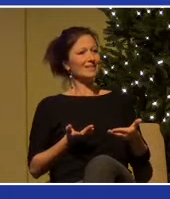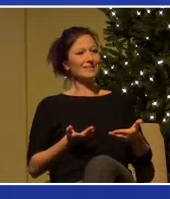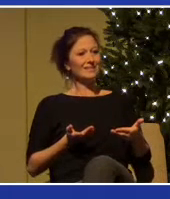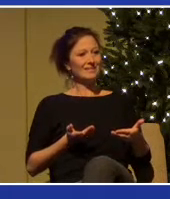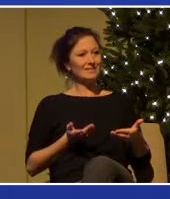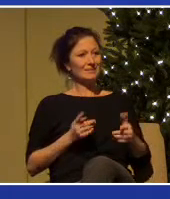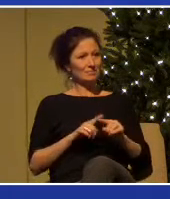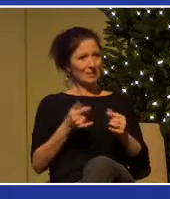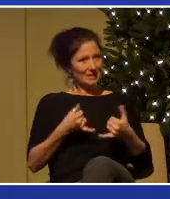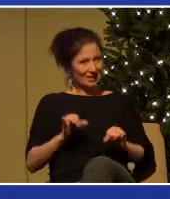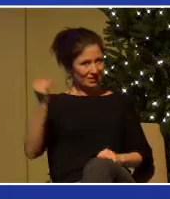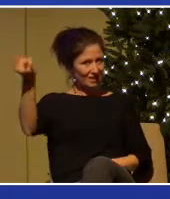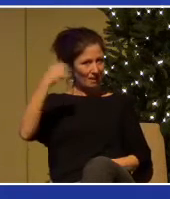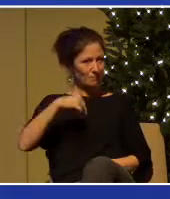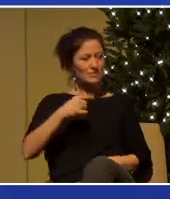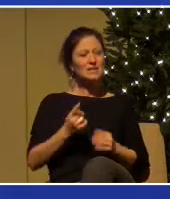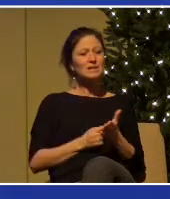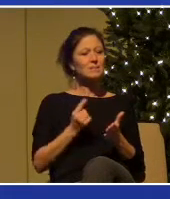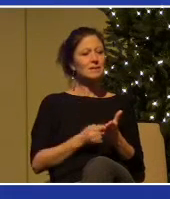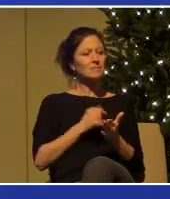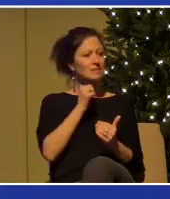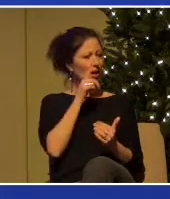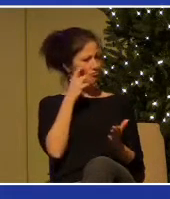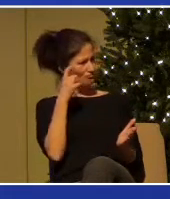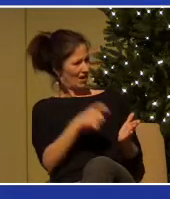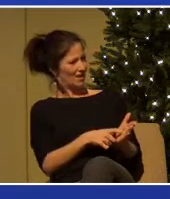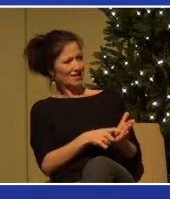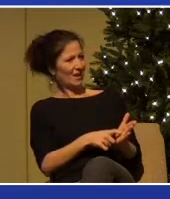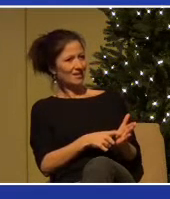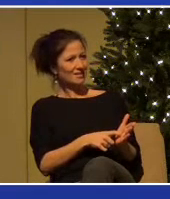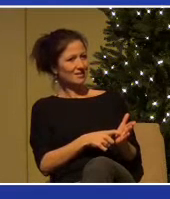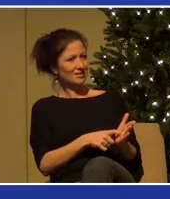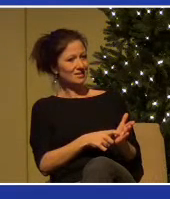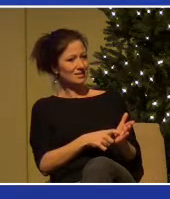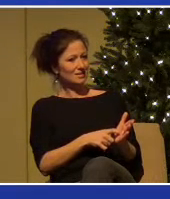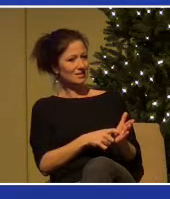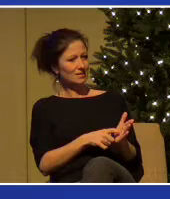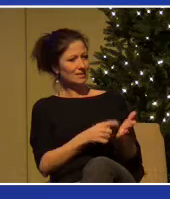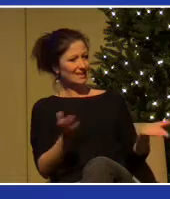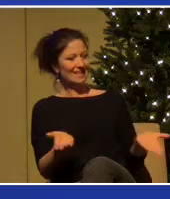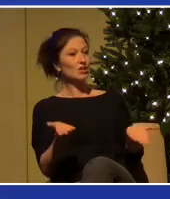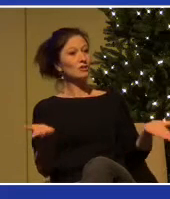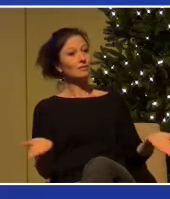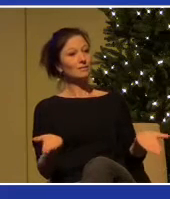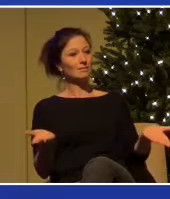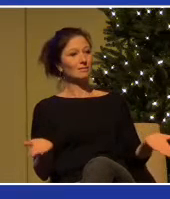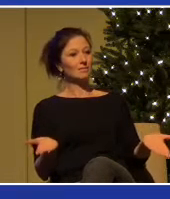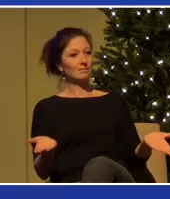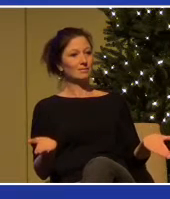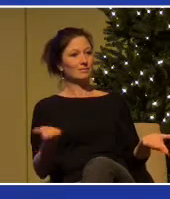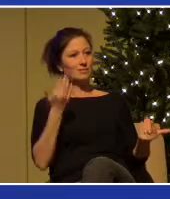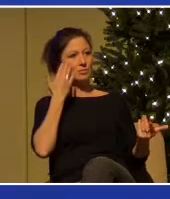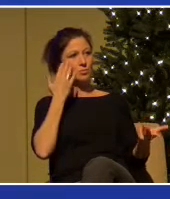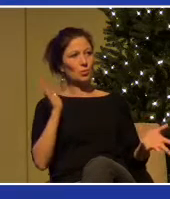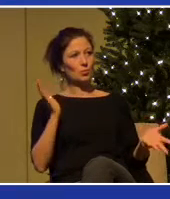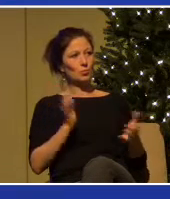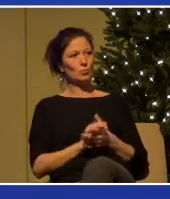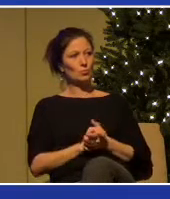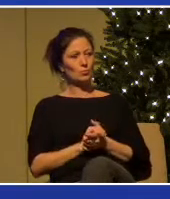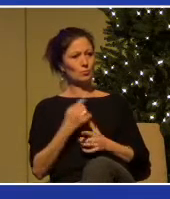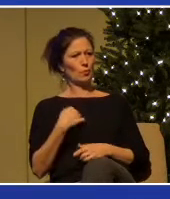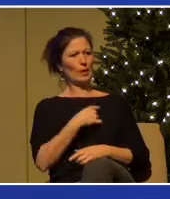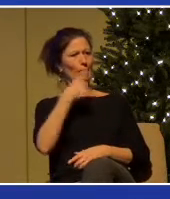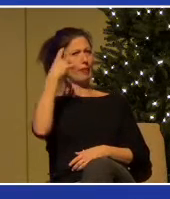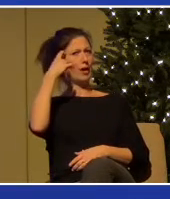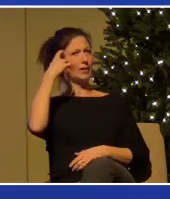And so he comes to us sometimes and we don't always recognize him. We don't always know him because we thought he'd